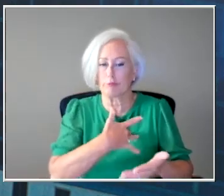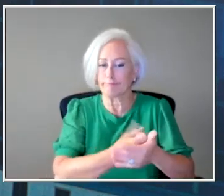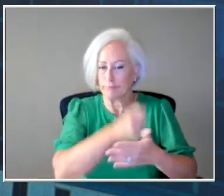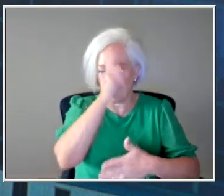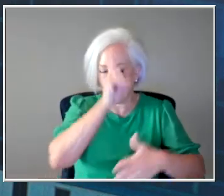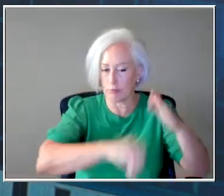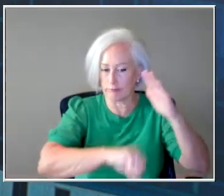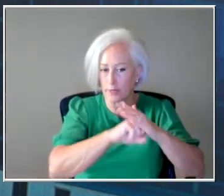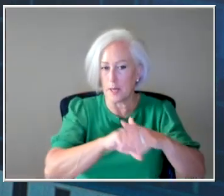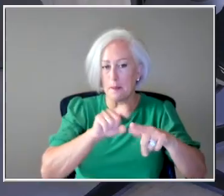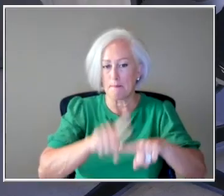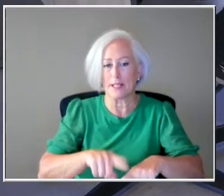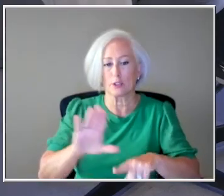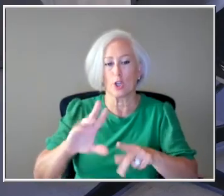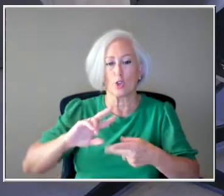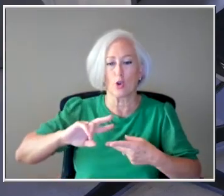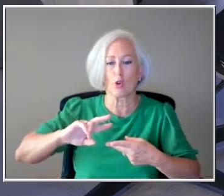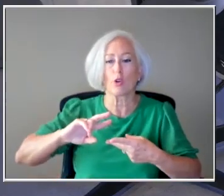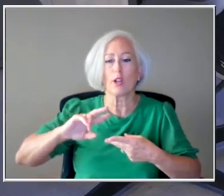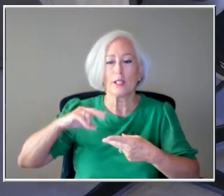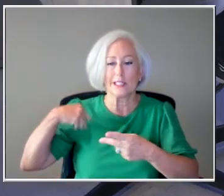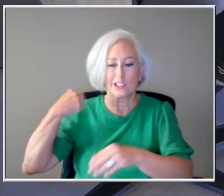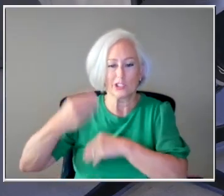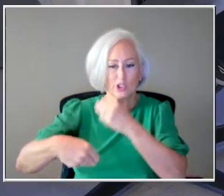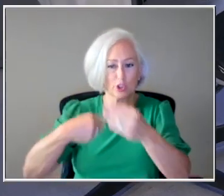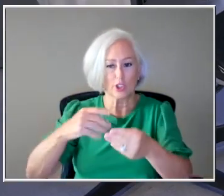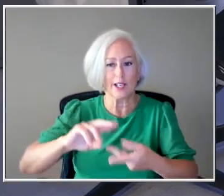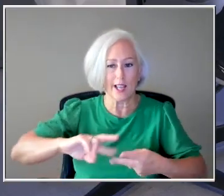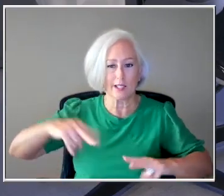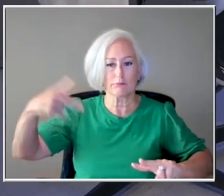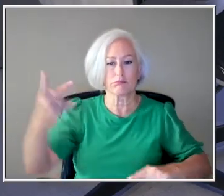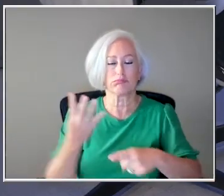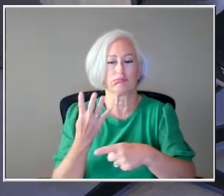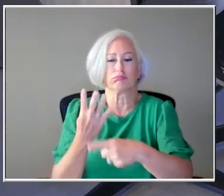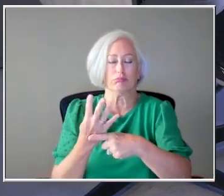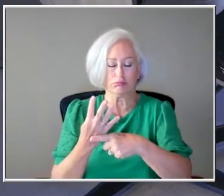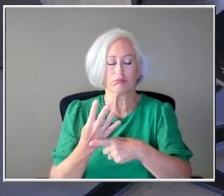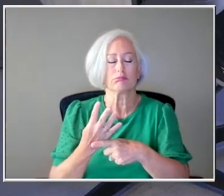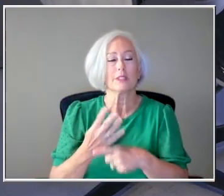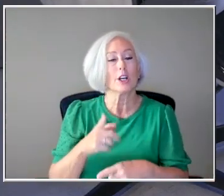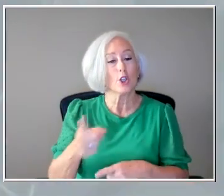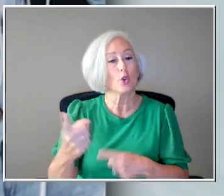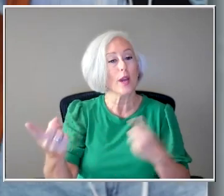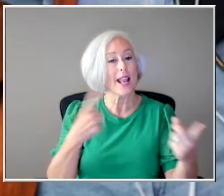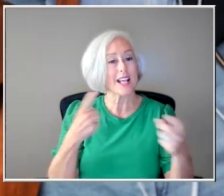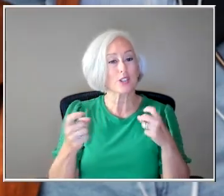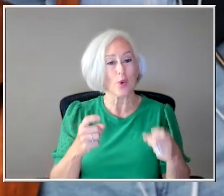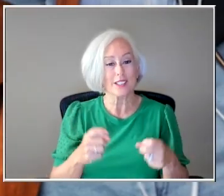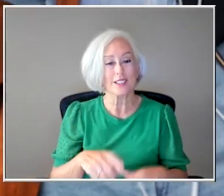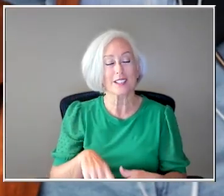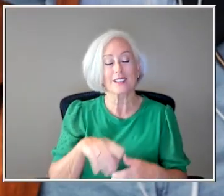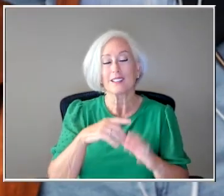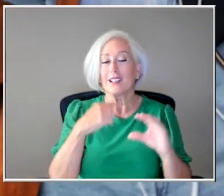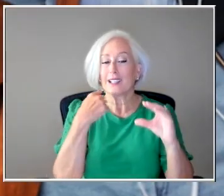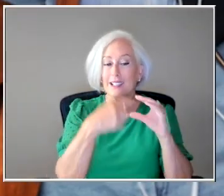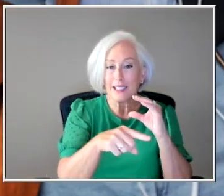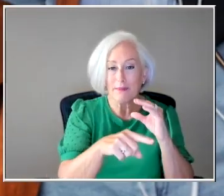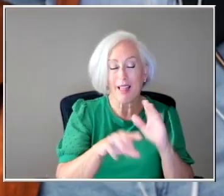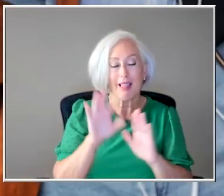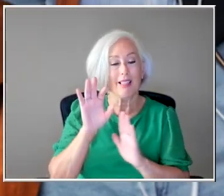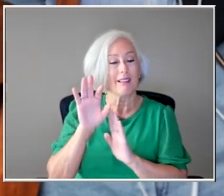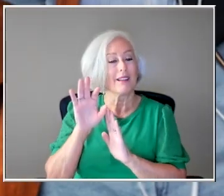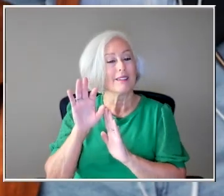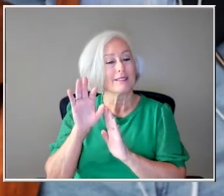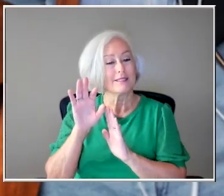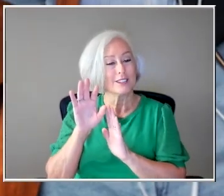cholesterol problems. So be sure to ask your questions. You can use the chat on YouTube or Facebook. You can email us at the Medical News Network. Information right there on